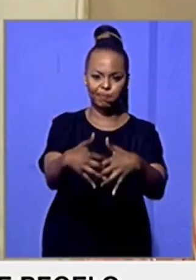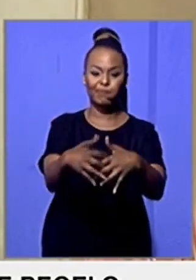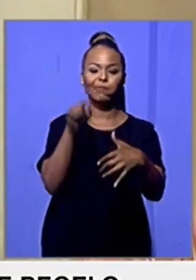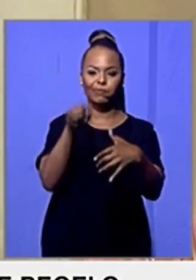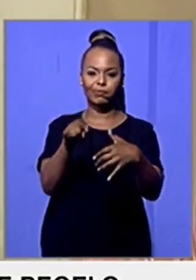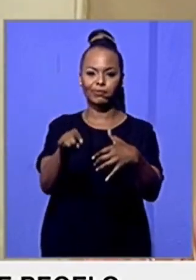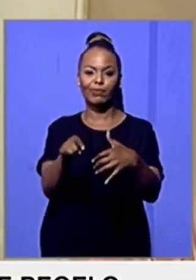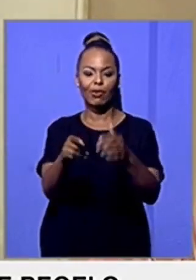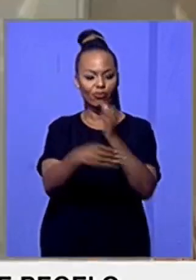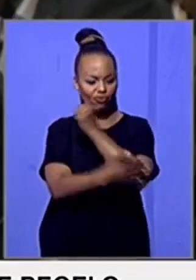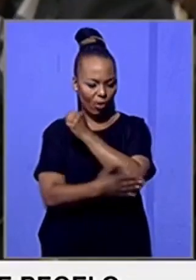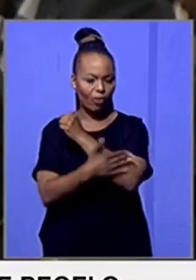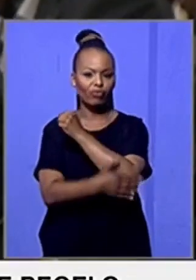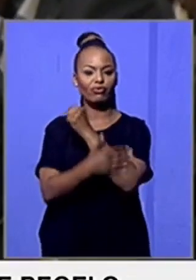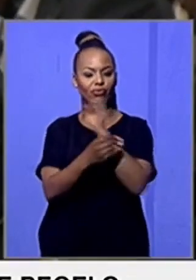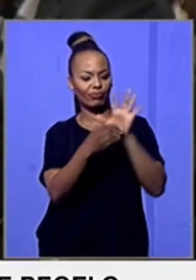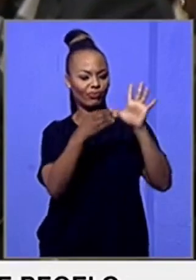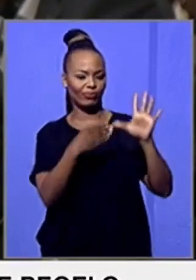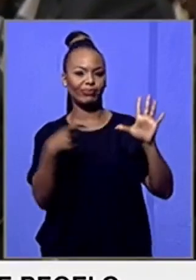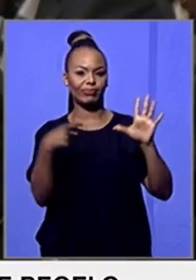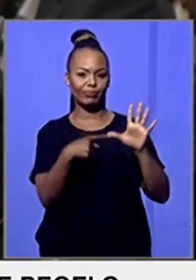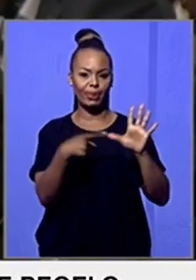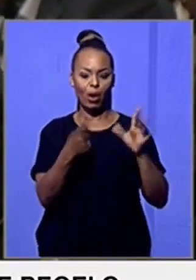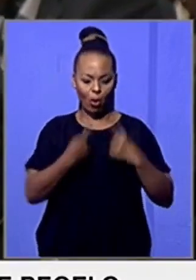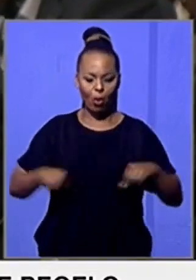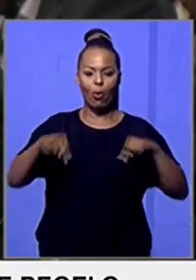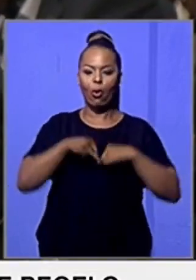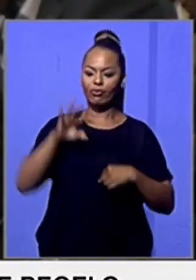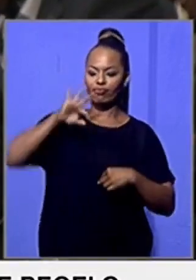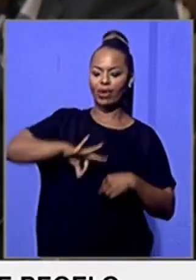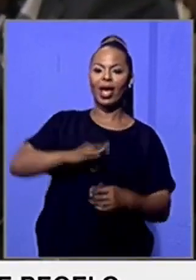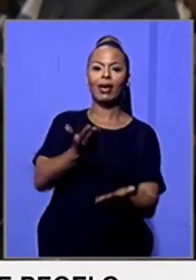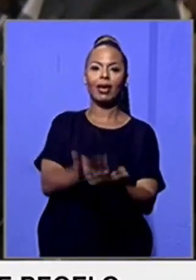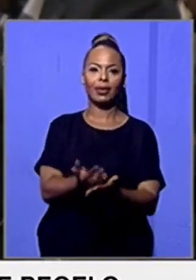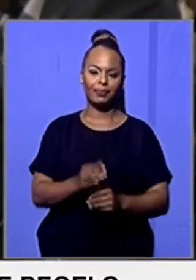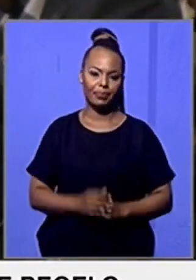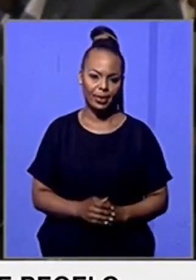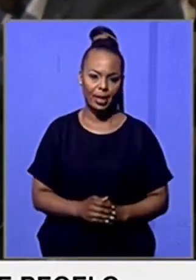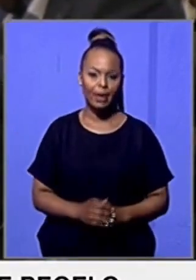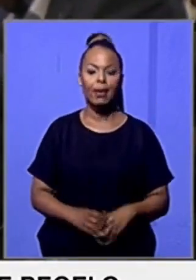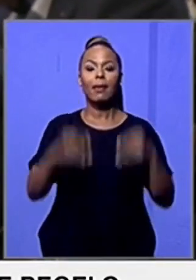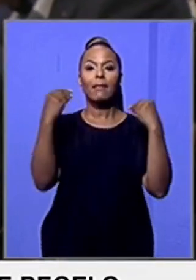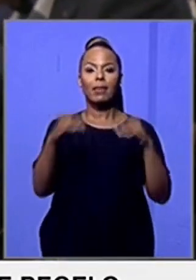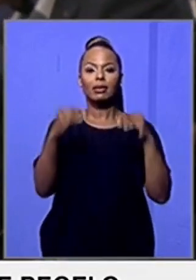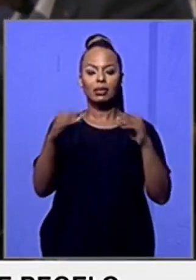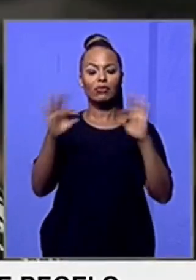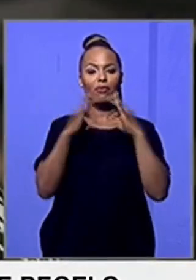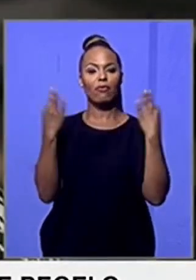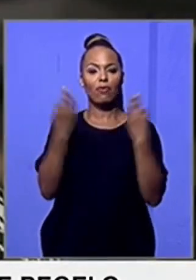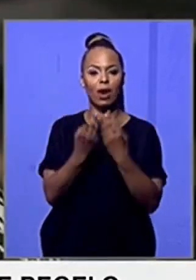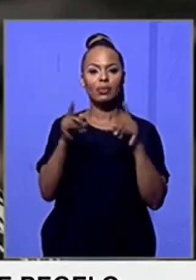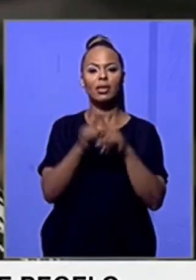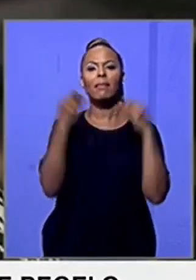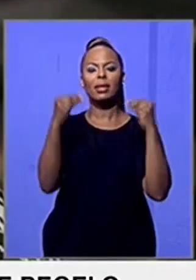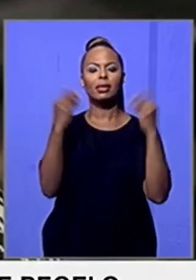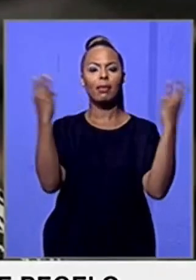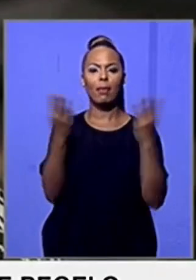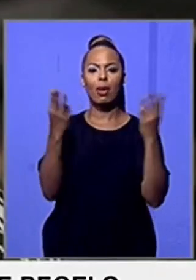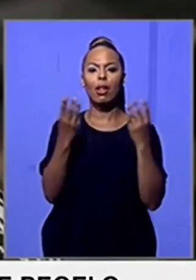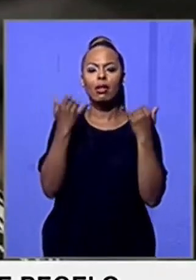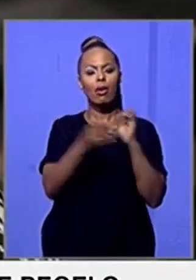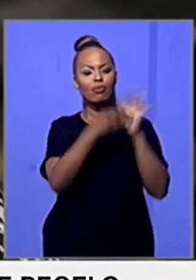we can all benefit. Beng ba dikgwebo ba ba tsenetseng conference e ba amogetse ditšhono tseo di tlileng